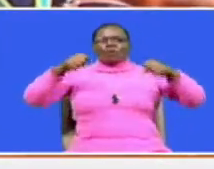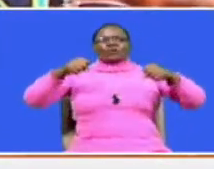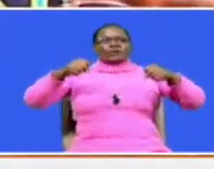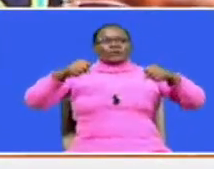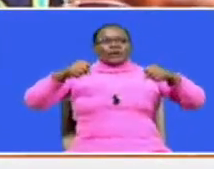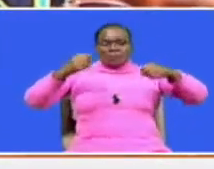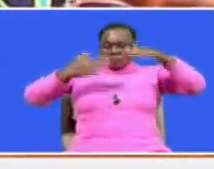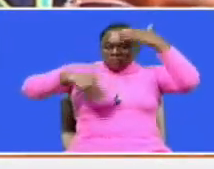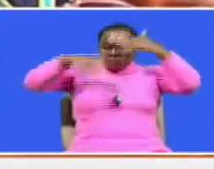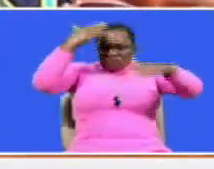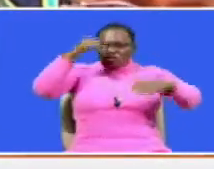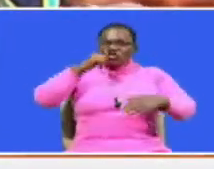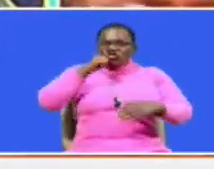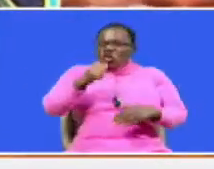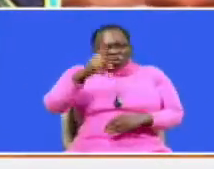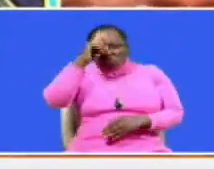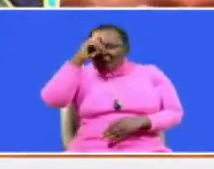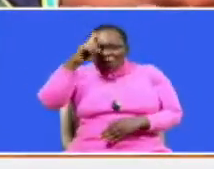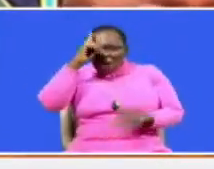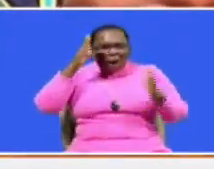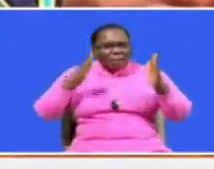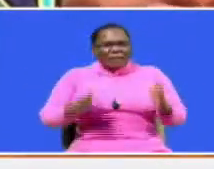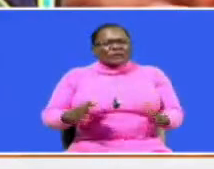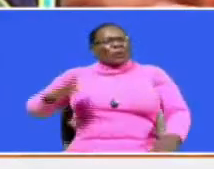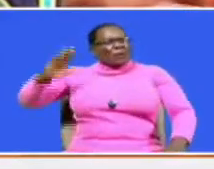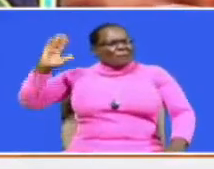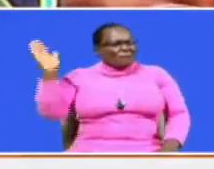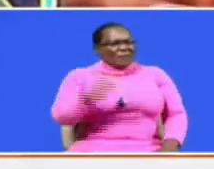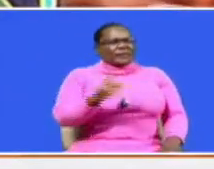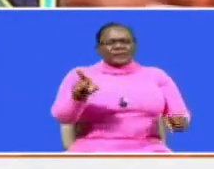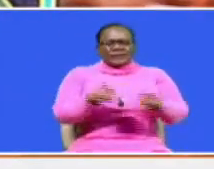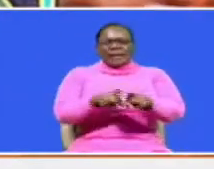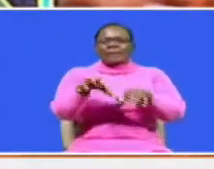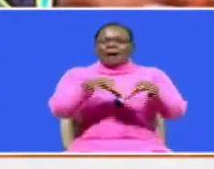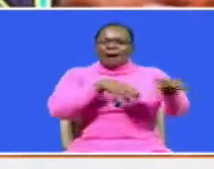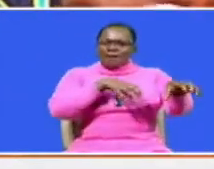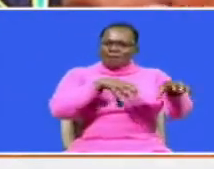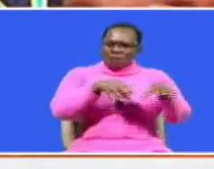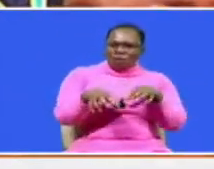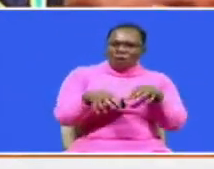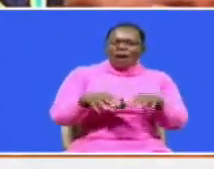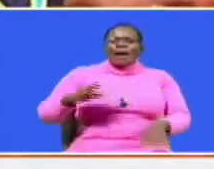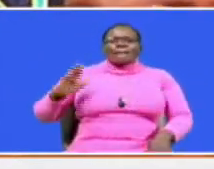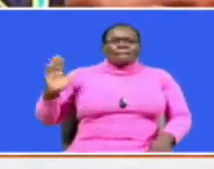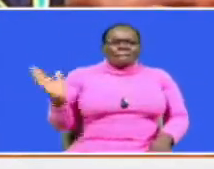by profession, sio mtu wa kubahatisha, akipigwa kama mnyama.